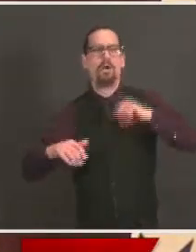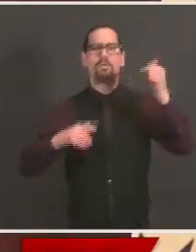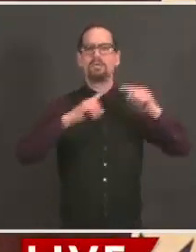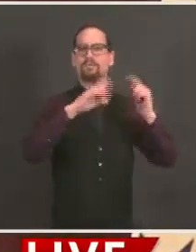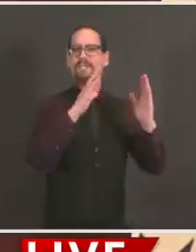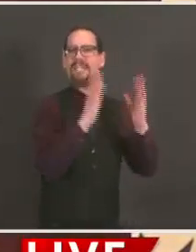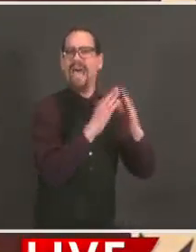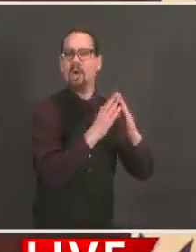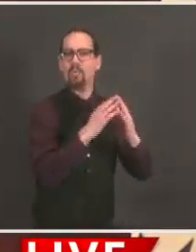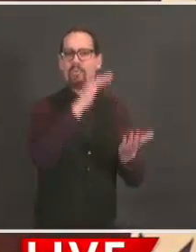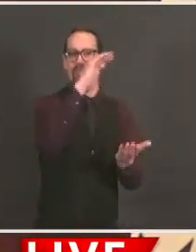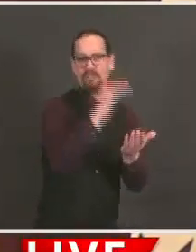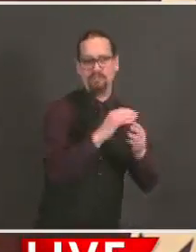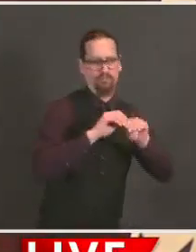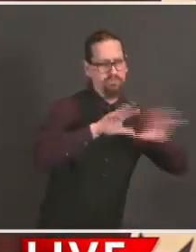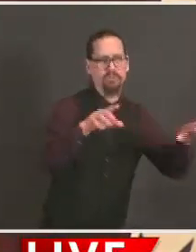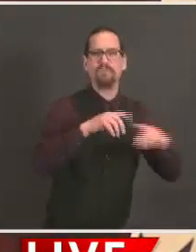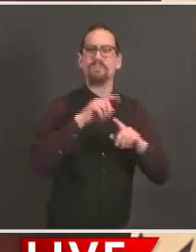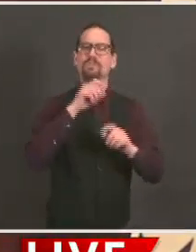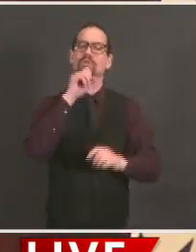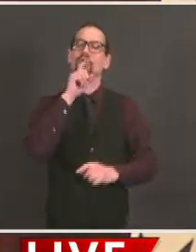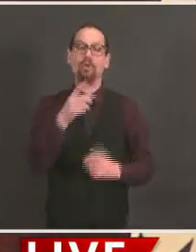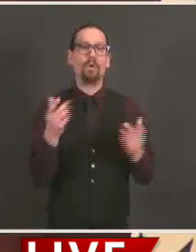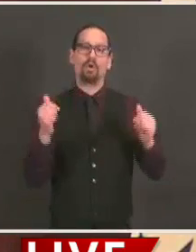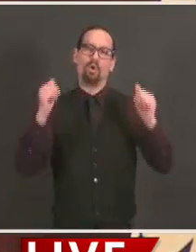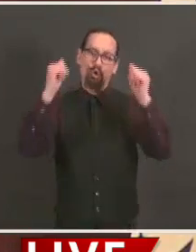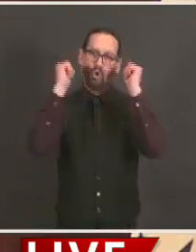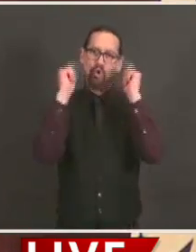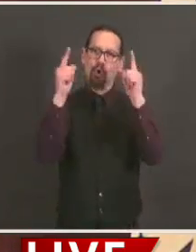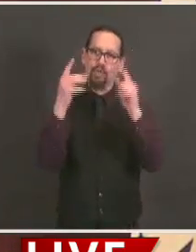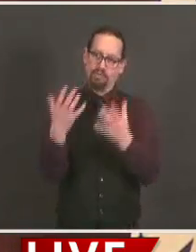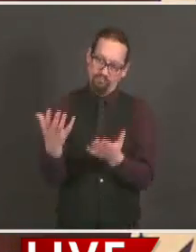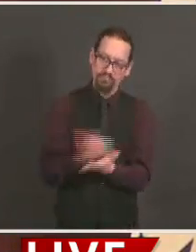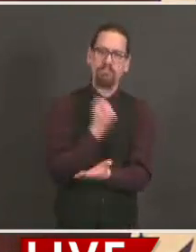mass vaccination sites that are state-run.